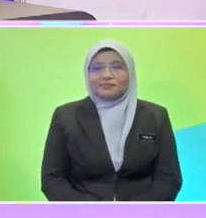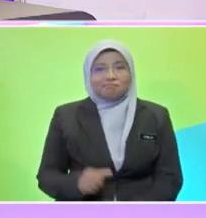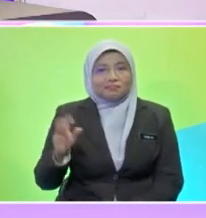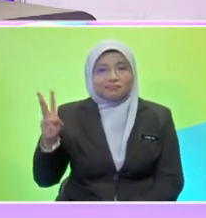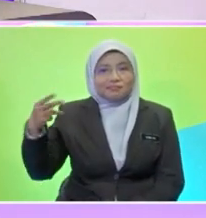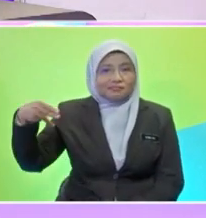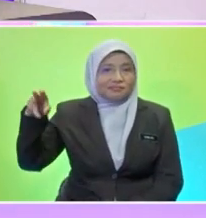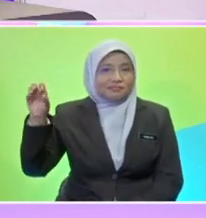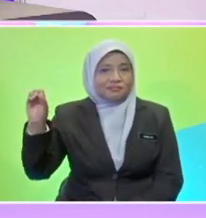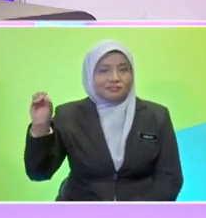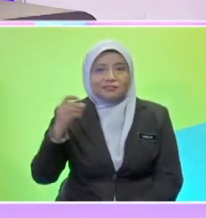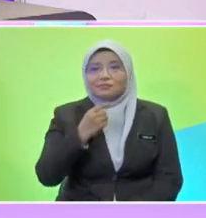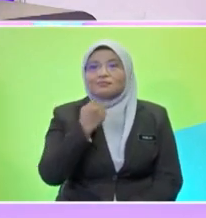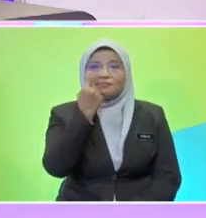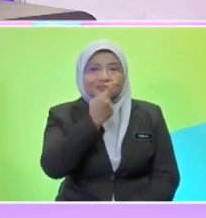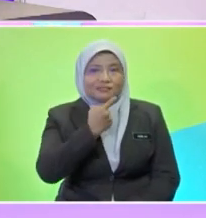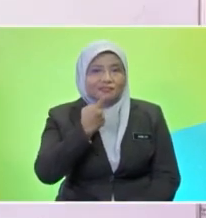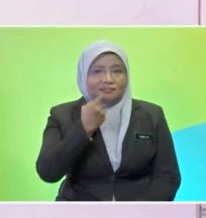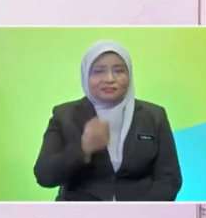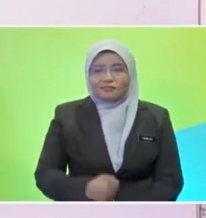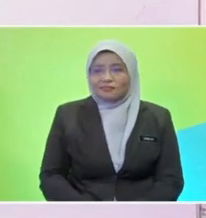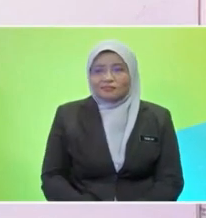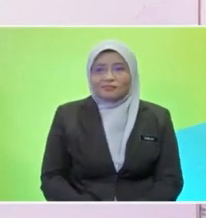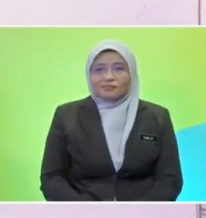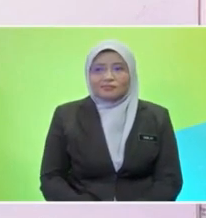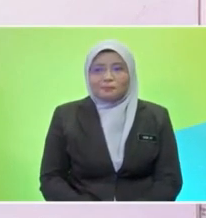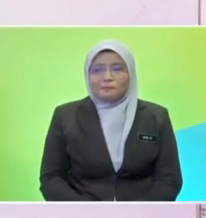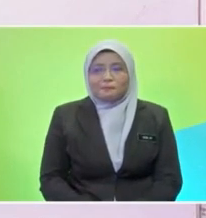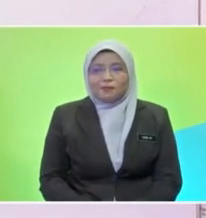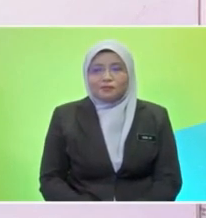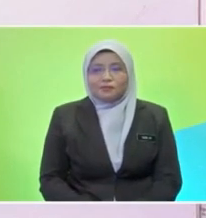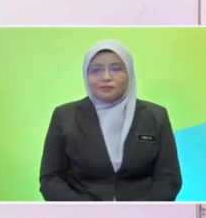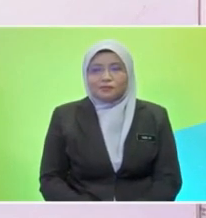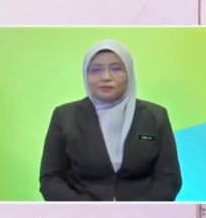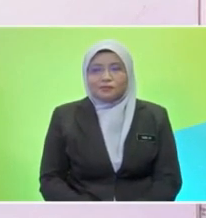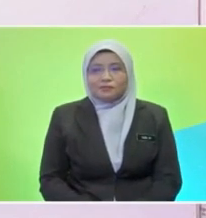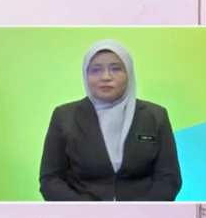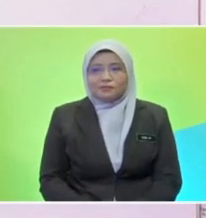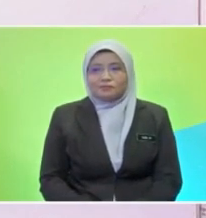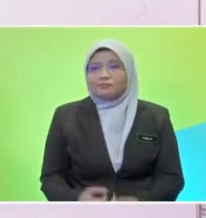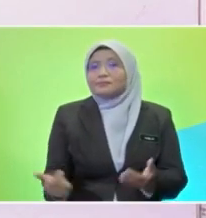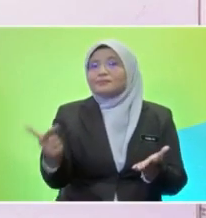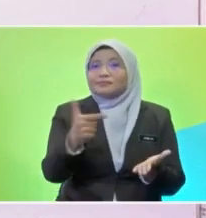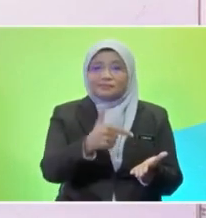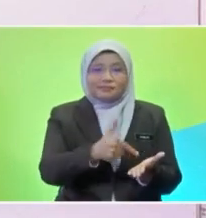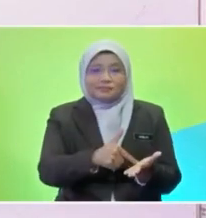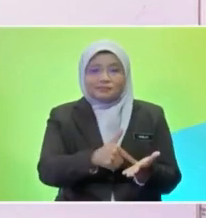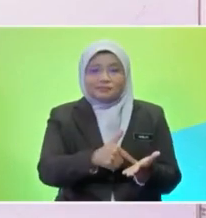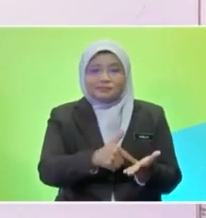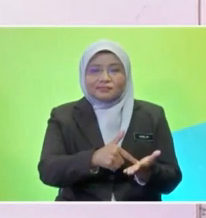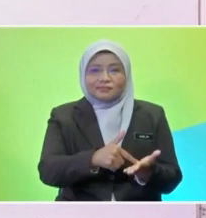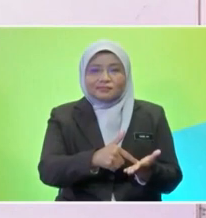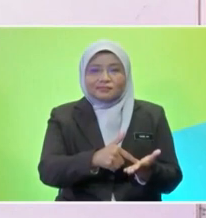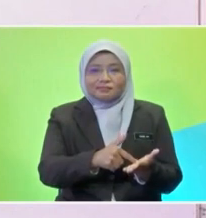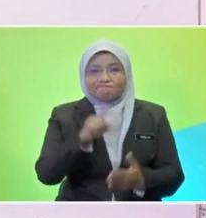question. Okay. First, we're going to get a lot of questions first, okay, before we interview the singer. Uh-huh. So next question word